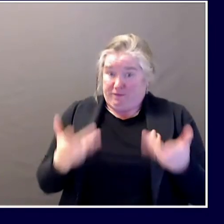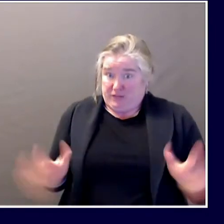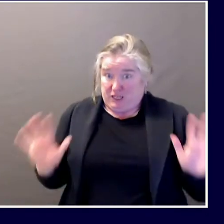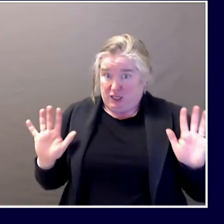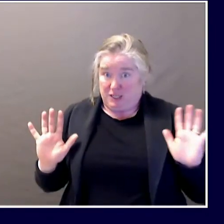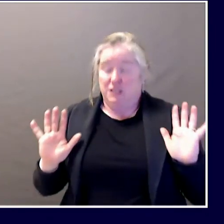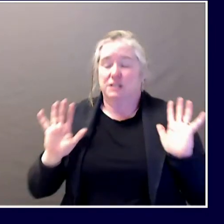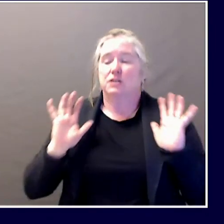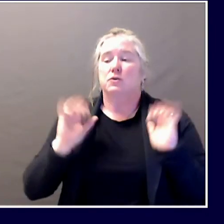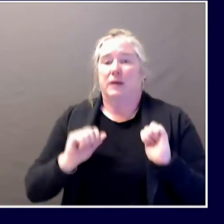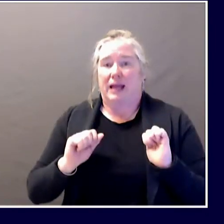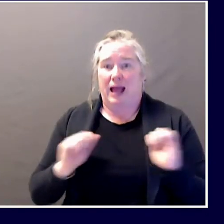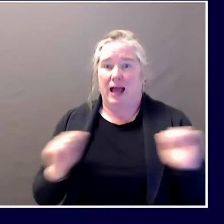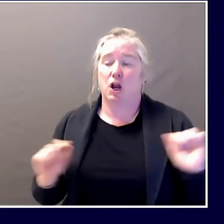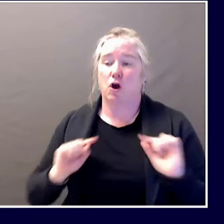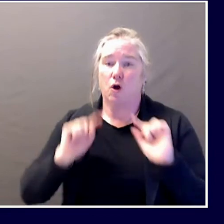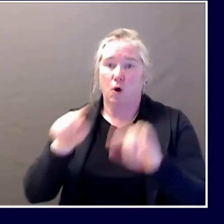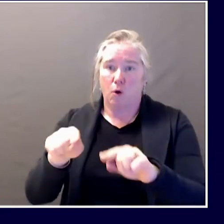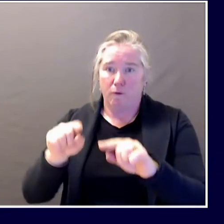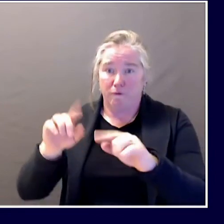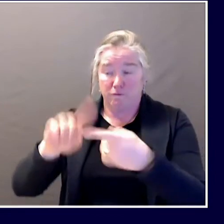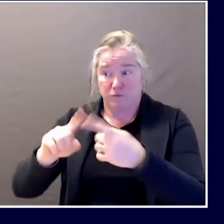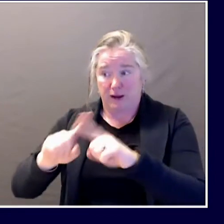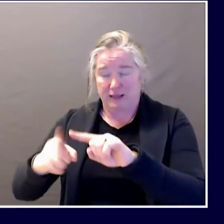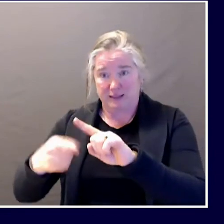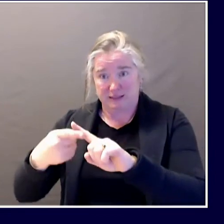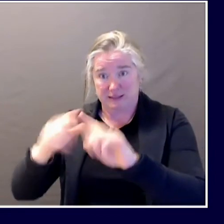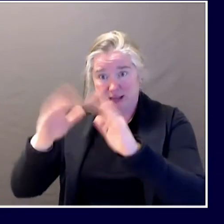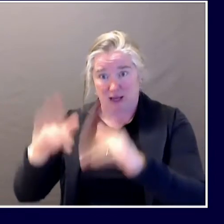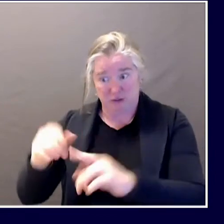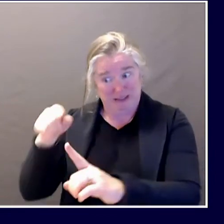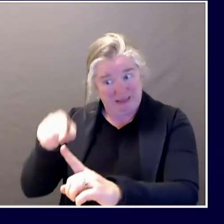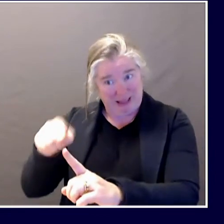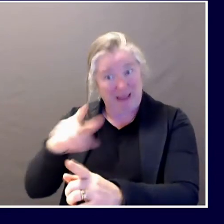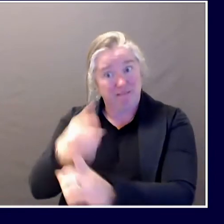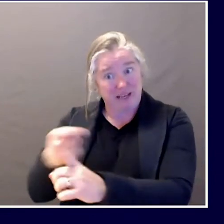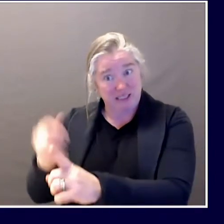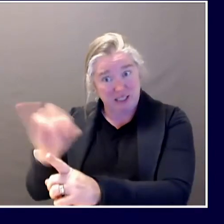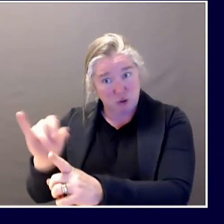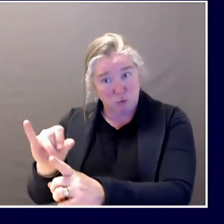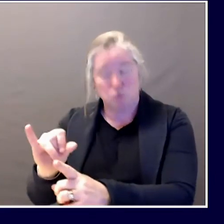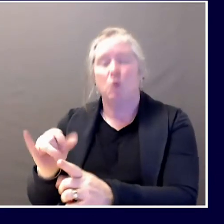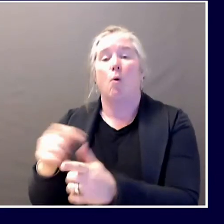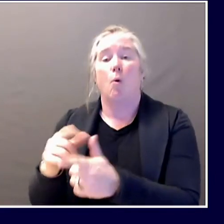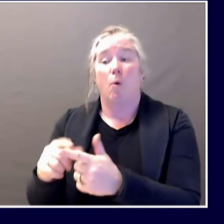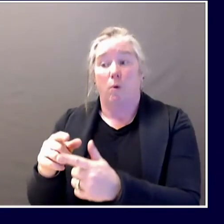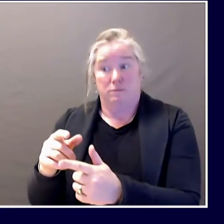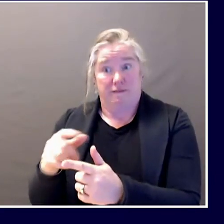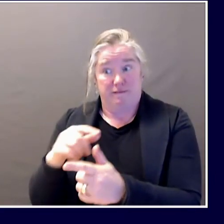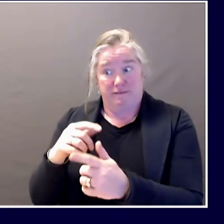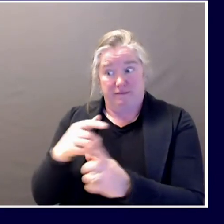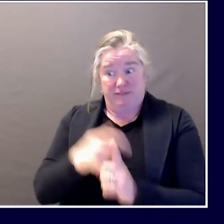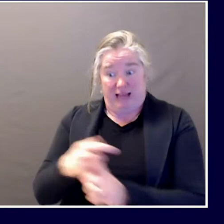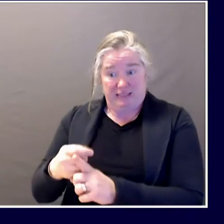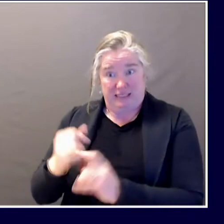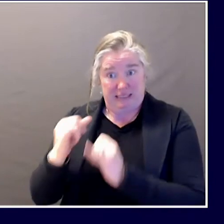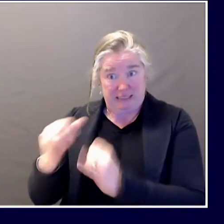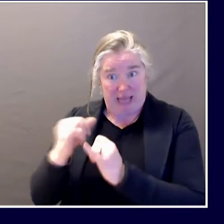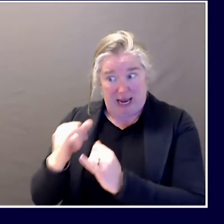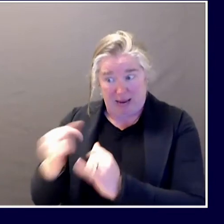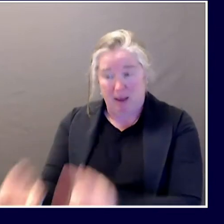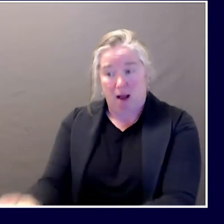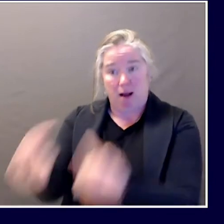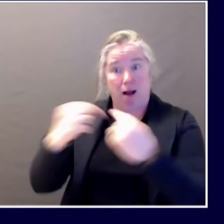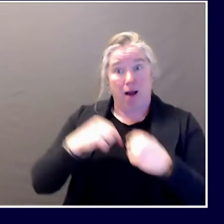without wearing masks or physical distancing and be at low risk. Again, fully